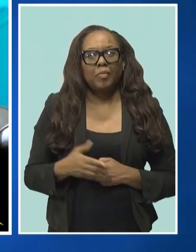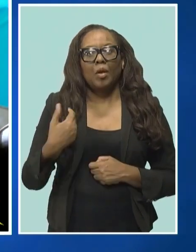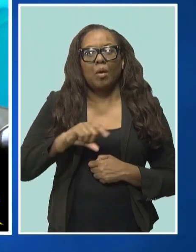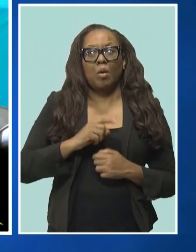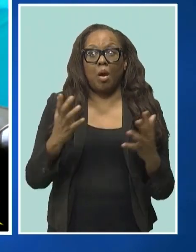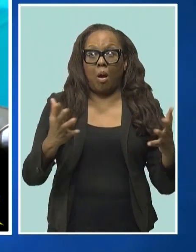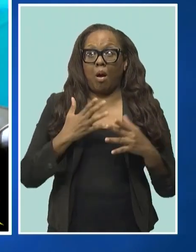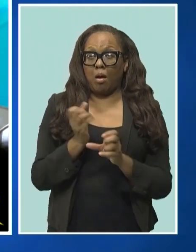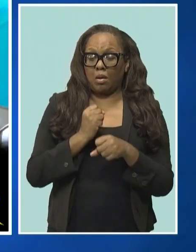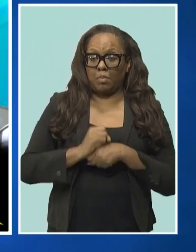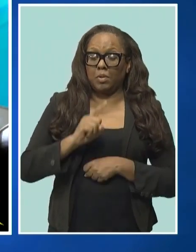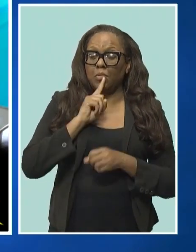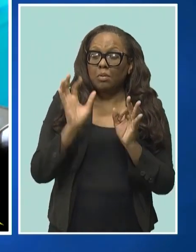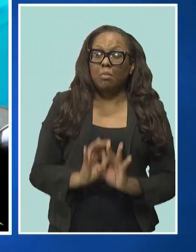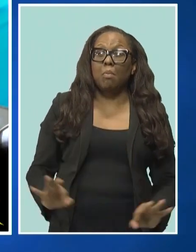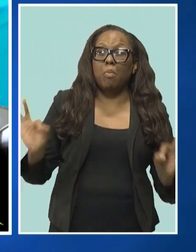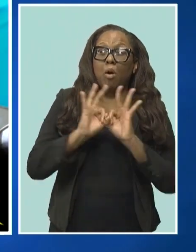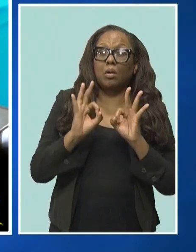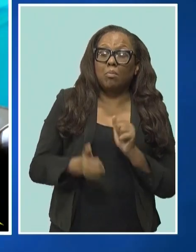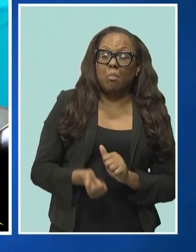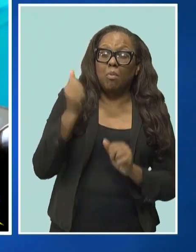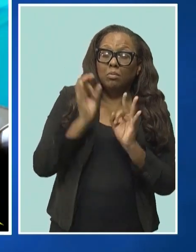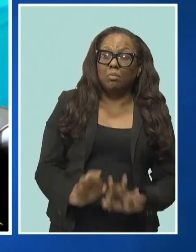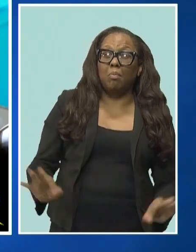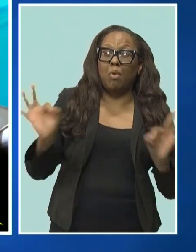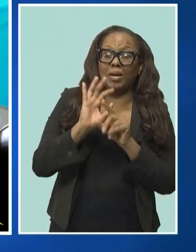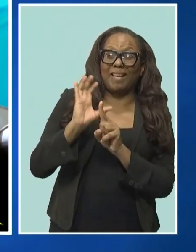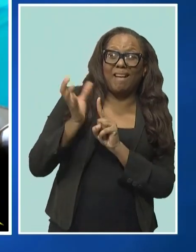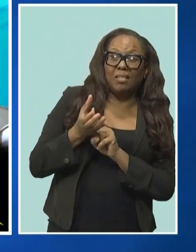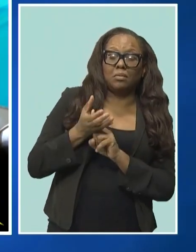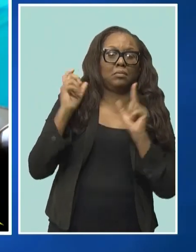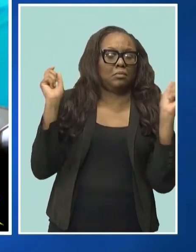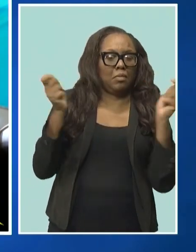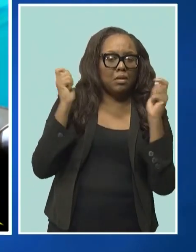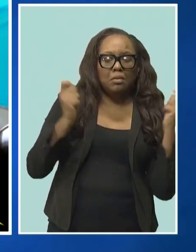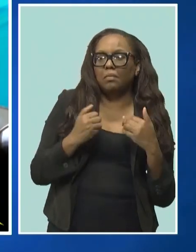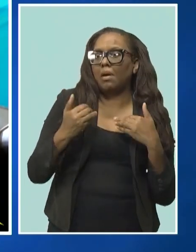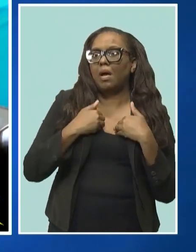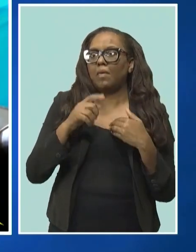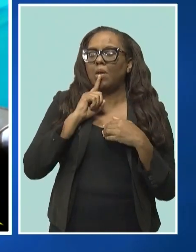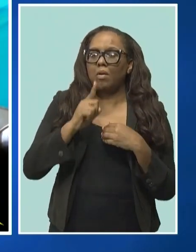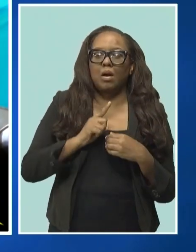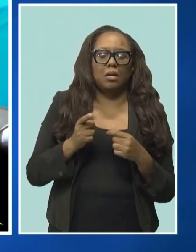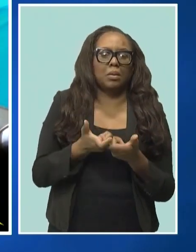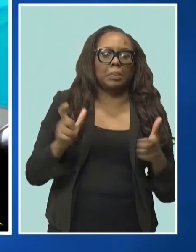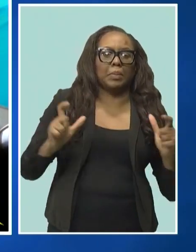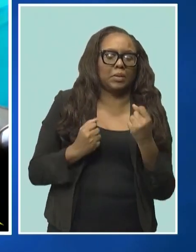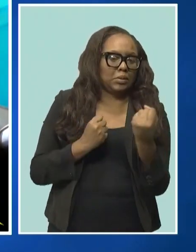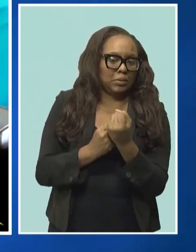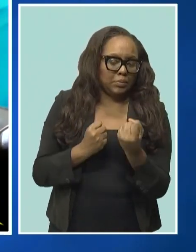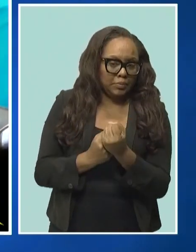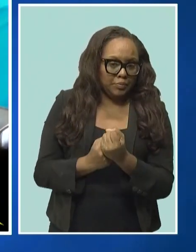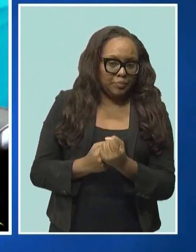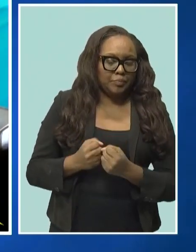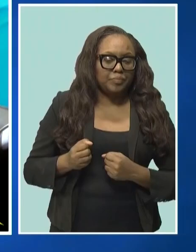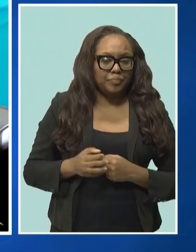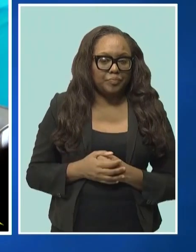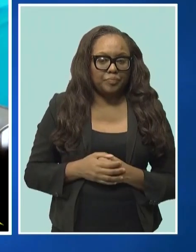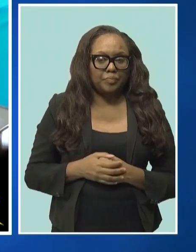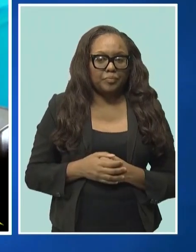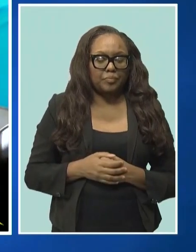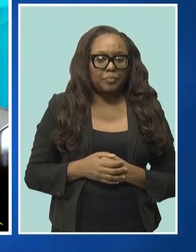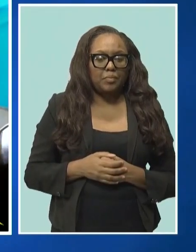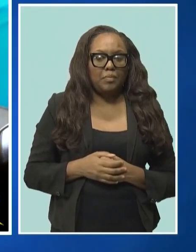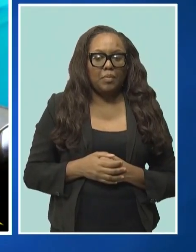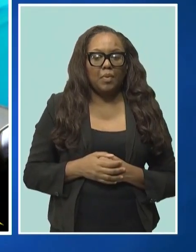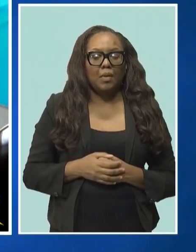important cultural festival on our nation's calendar is given our resounding support. A festival that